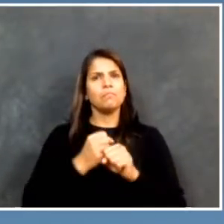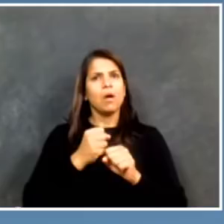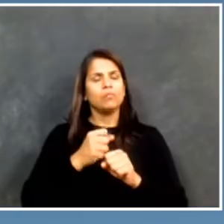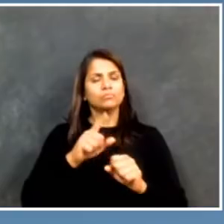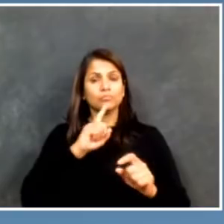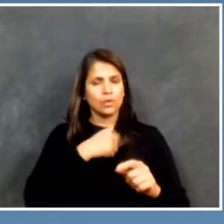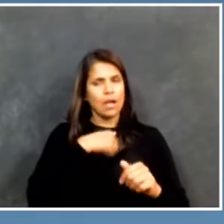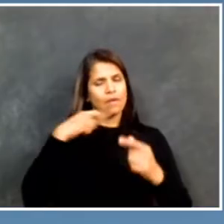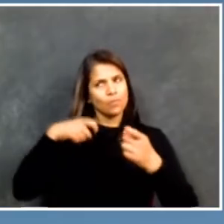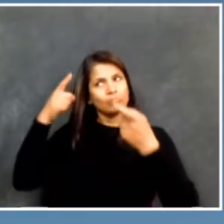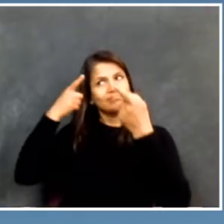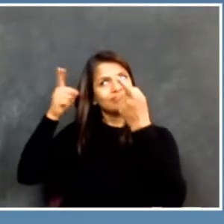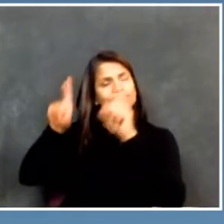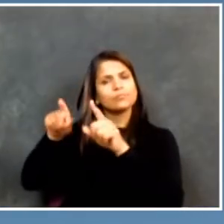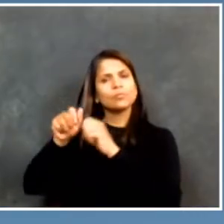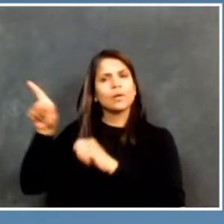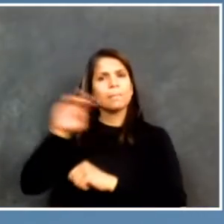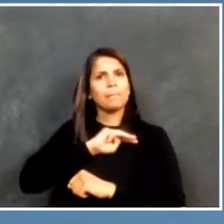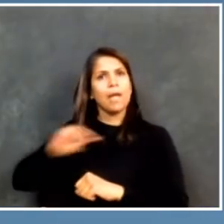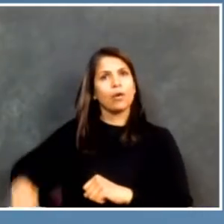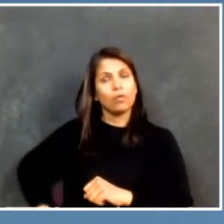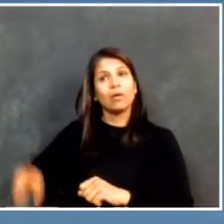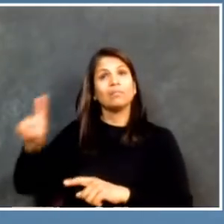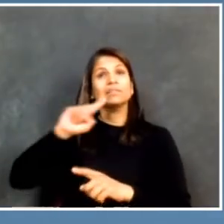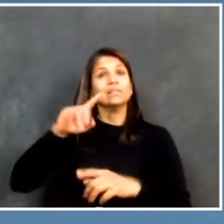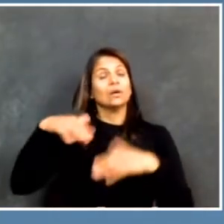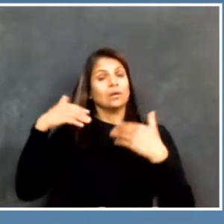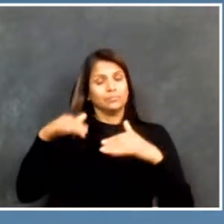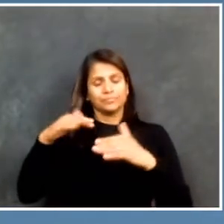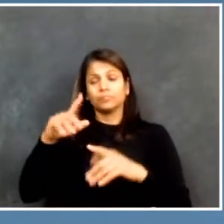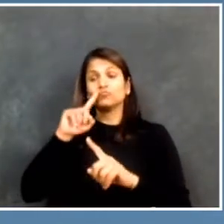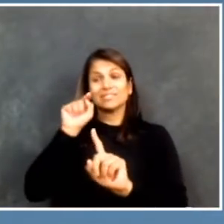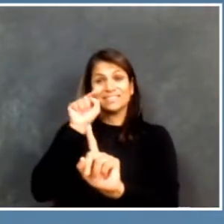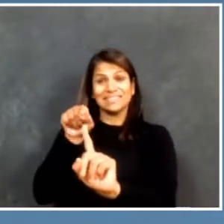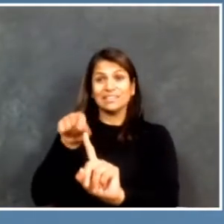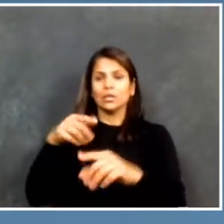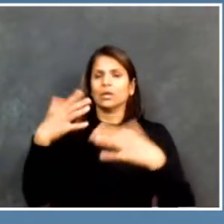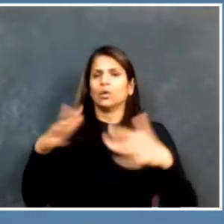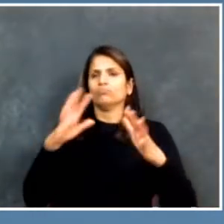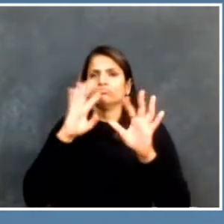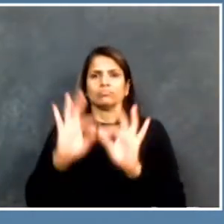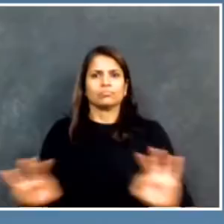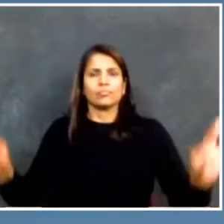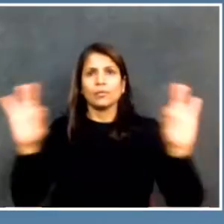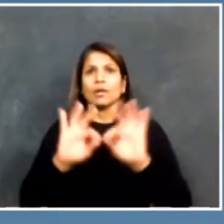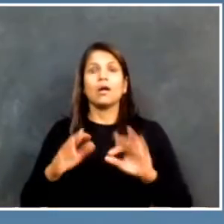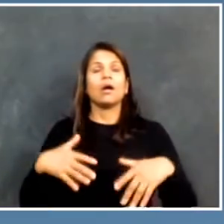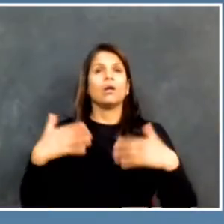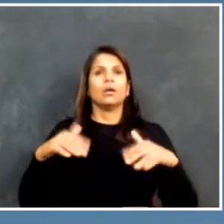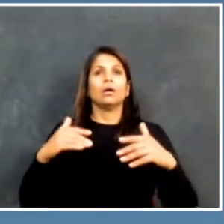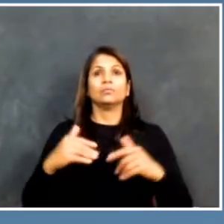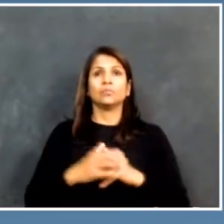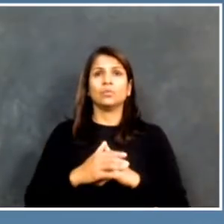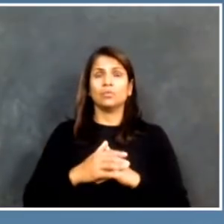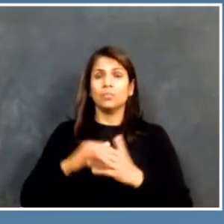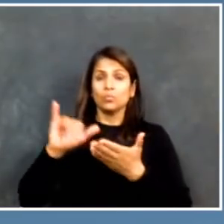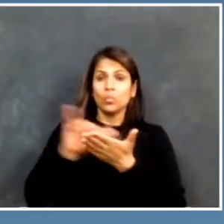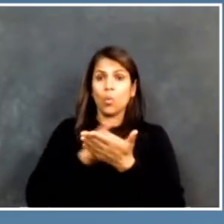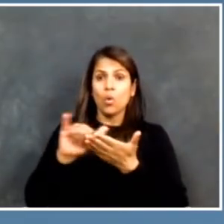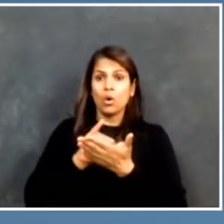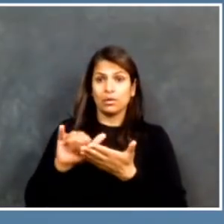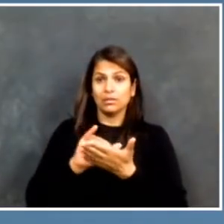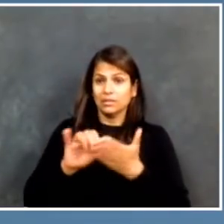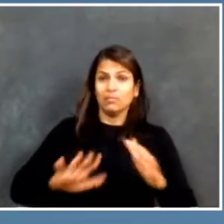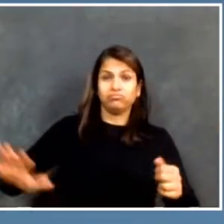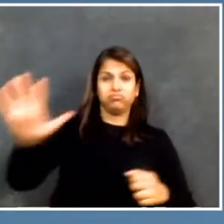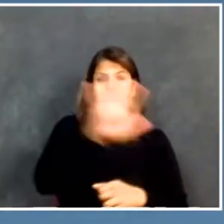loss that we're experiencing as a city and the importance that there is in ensuring that we make